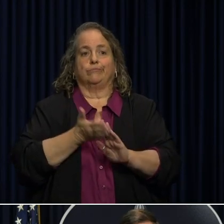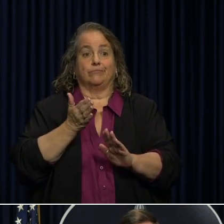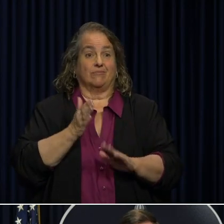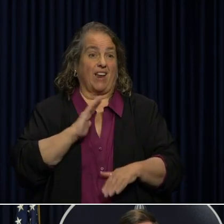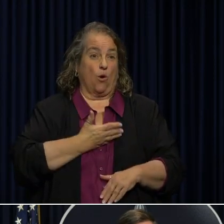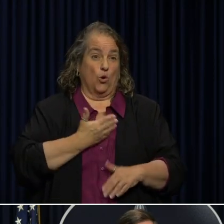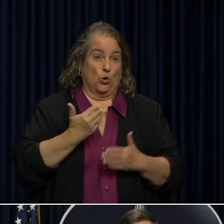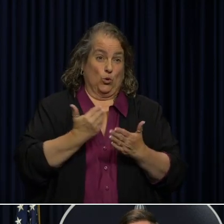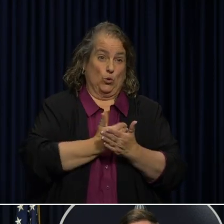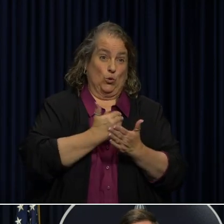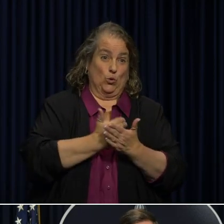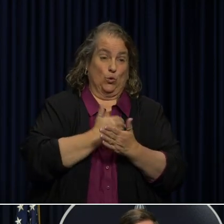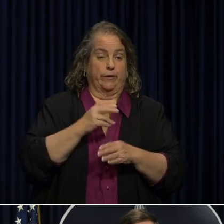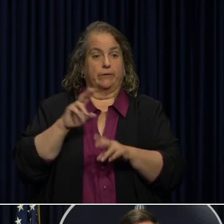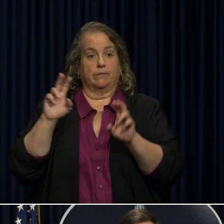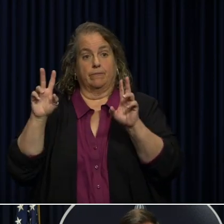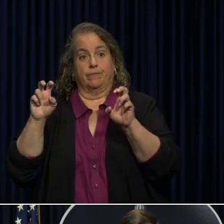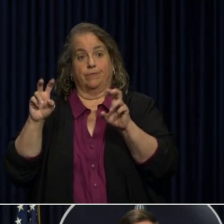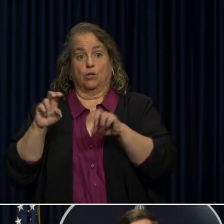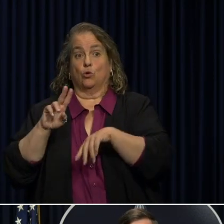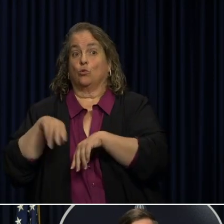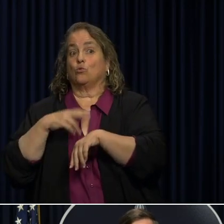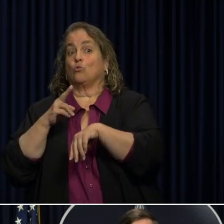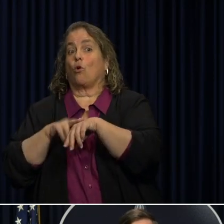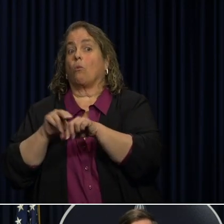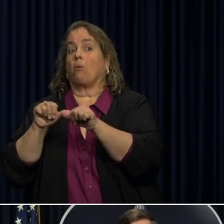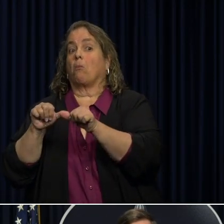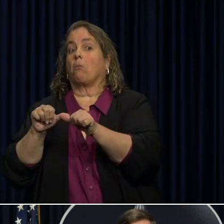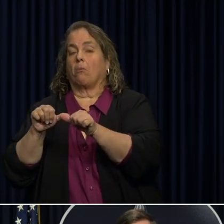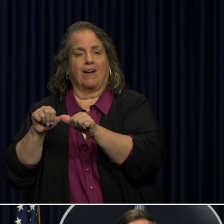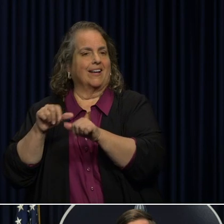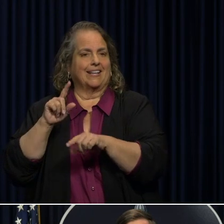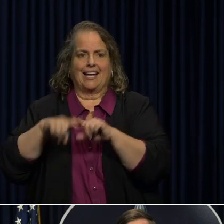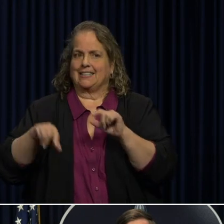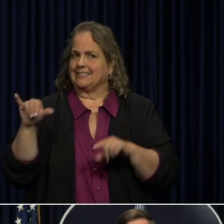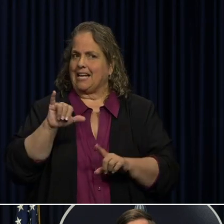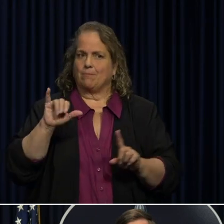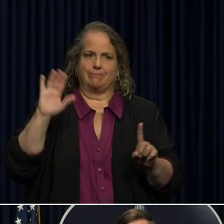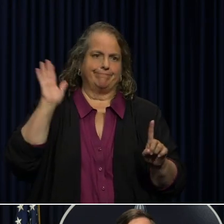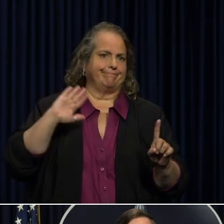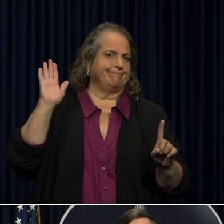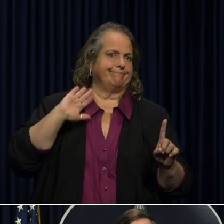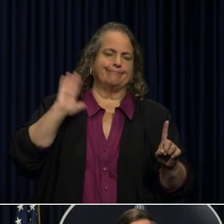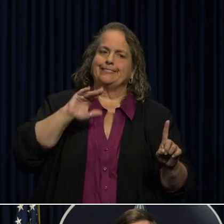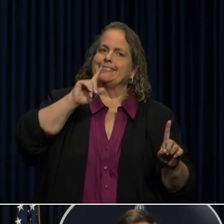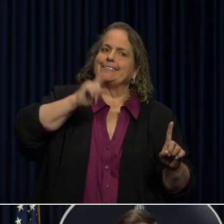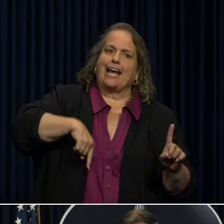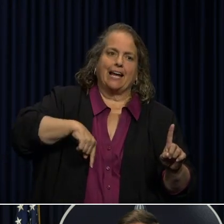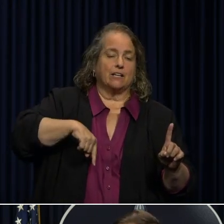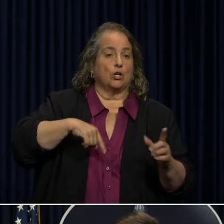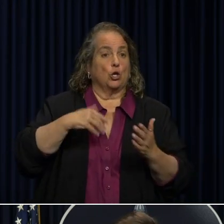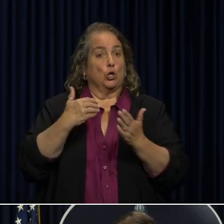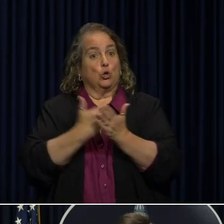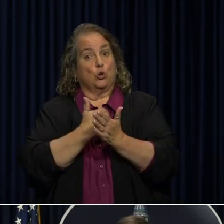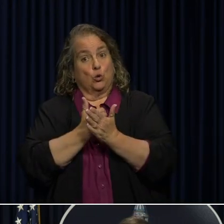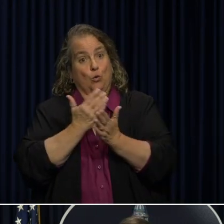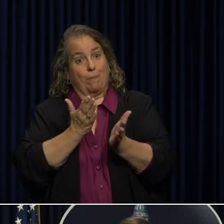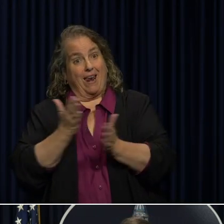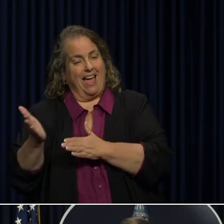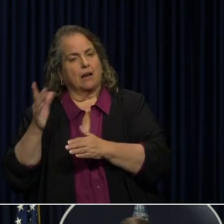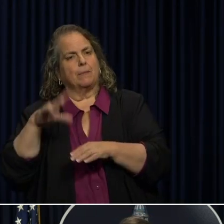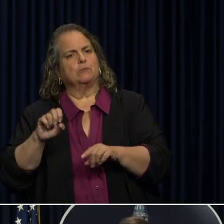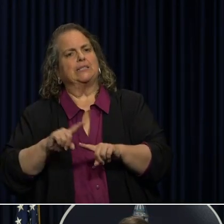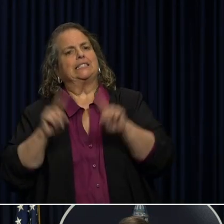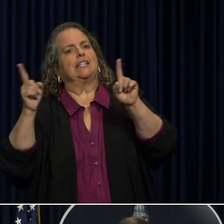normal, that every plan has to be really different than what regular operations looked like